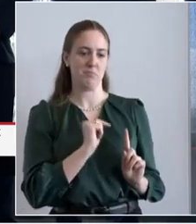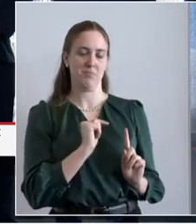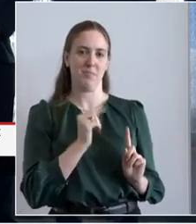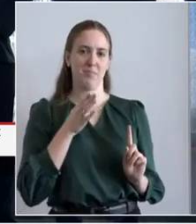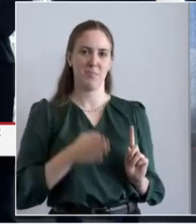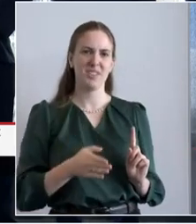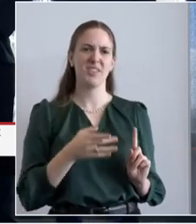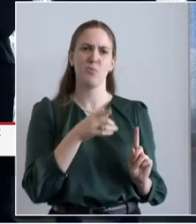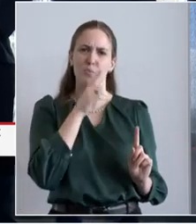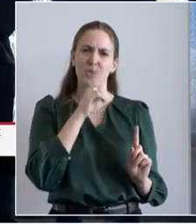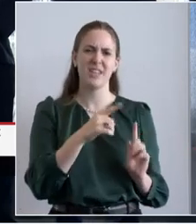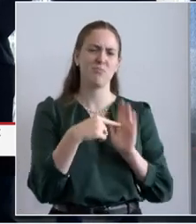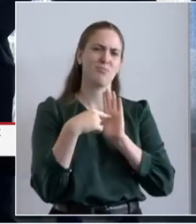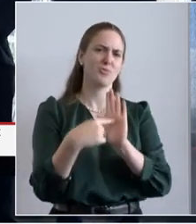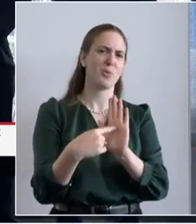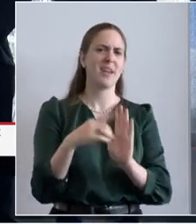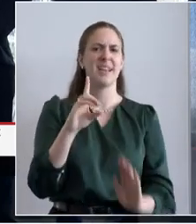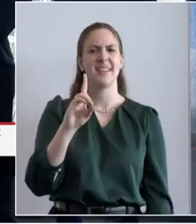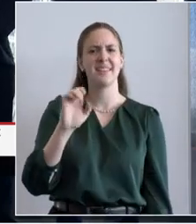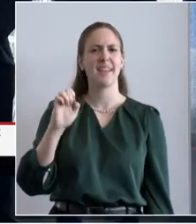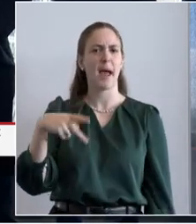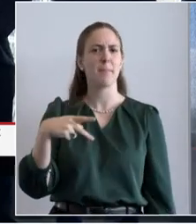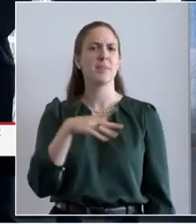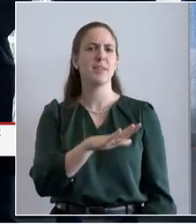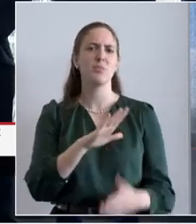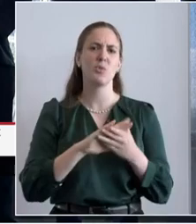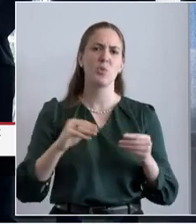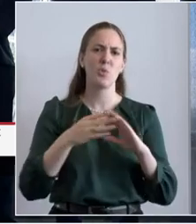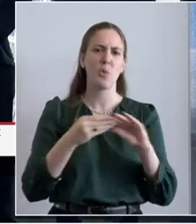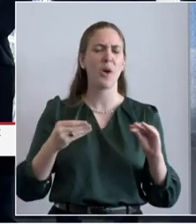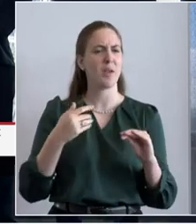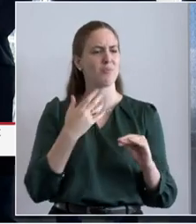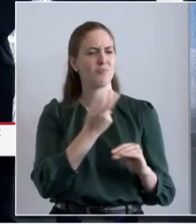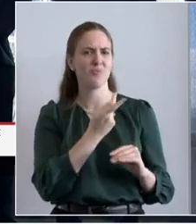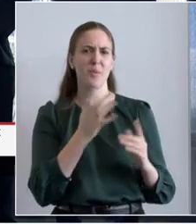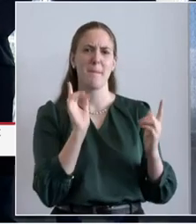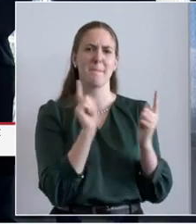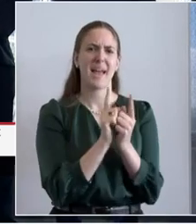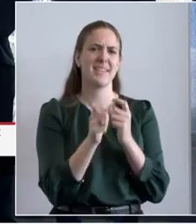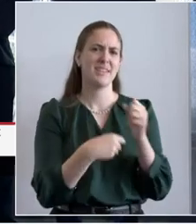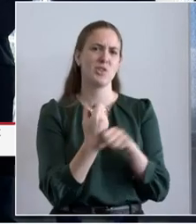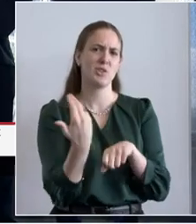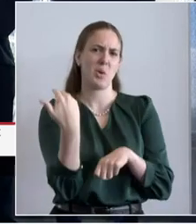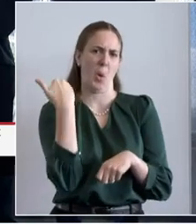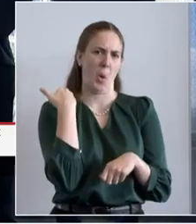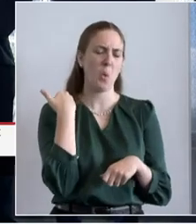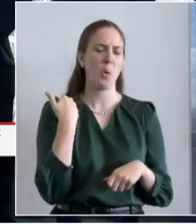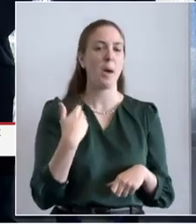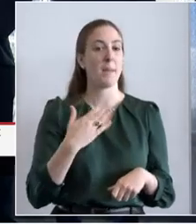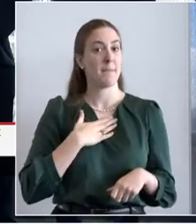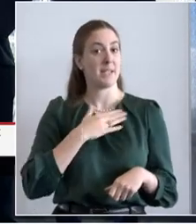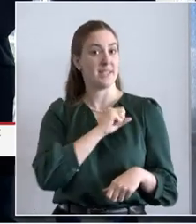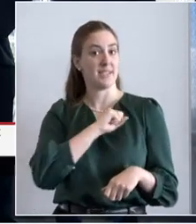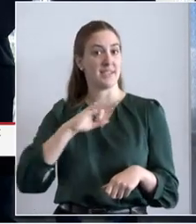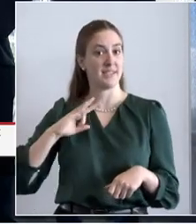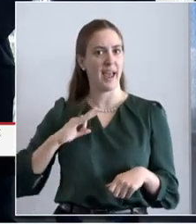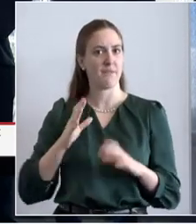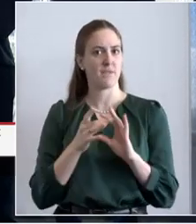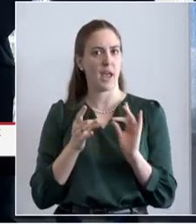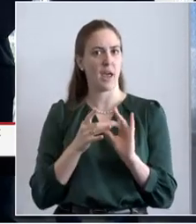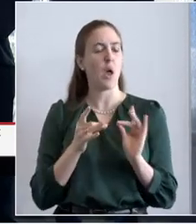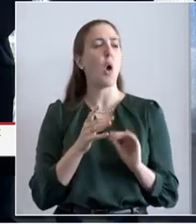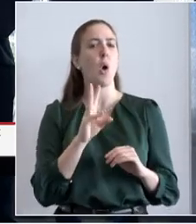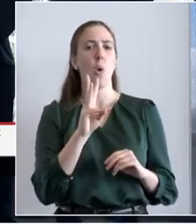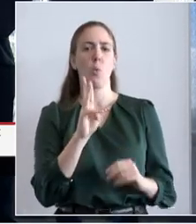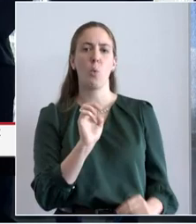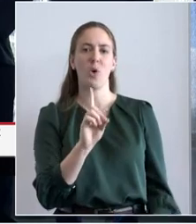trying to help. And this is a very short story about how I met him. Years ago when I worked in the mayor's office, my staff came and said a Ward 7 resident wanted